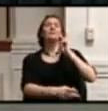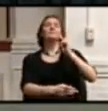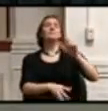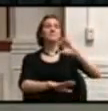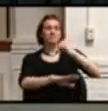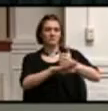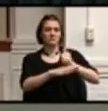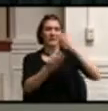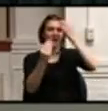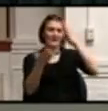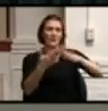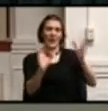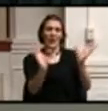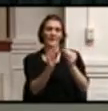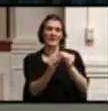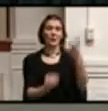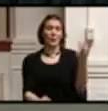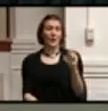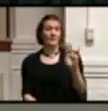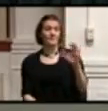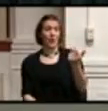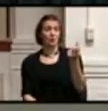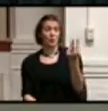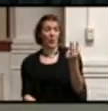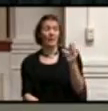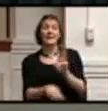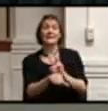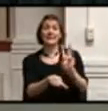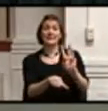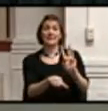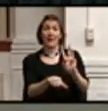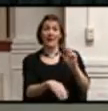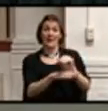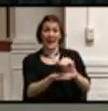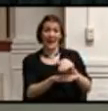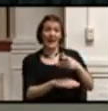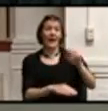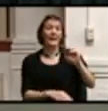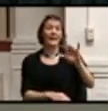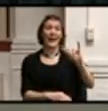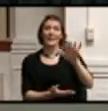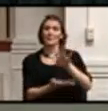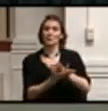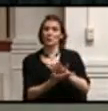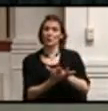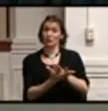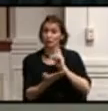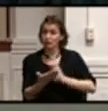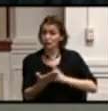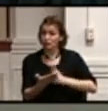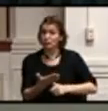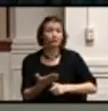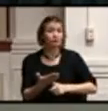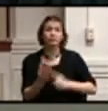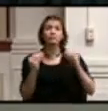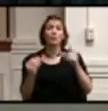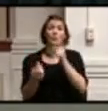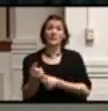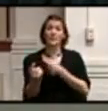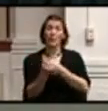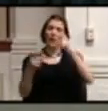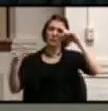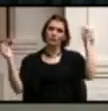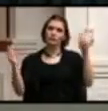informational town meeting on Wednesday, March 12th at 6 p.m. at Academy School. Any discussion? Hearing none, all those in favor, please say